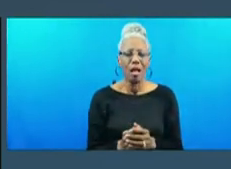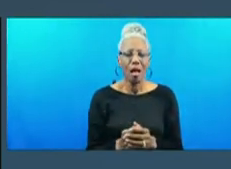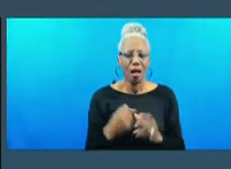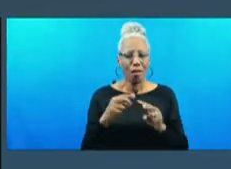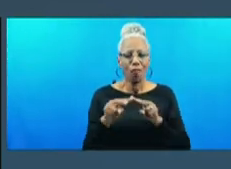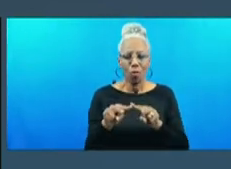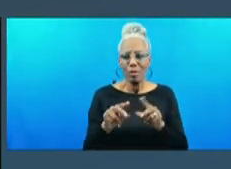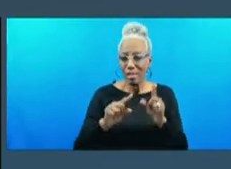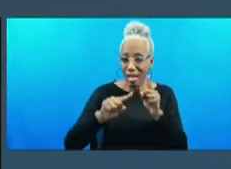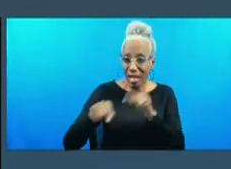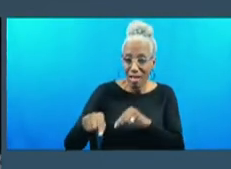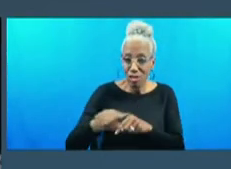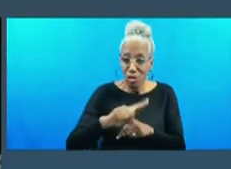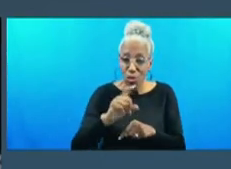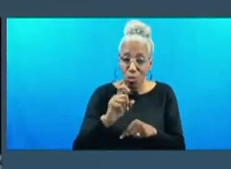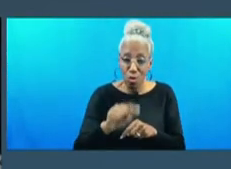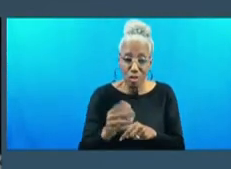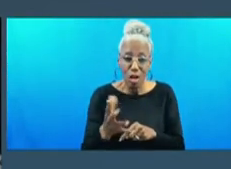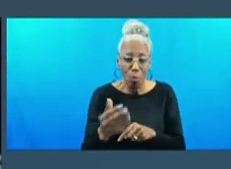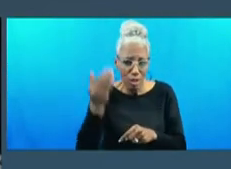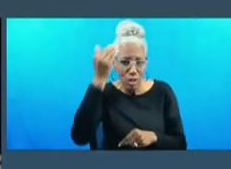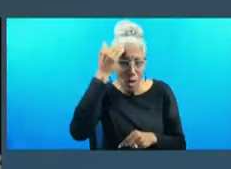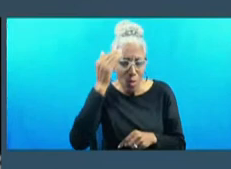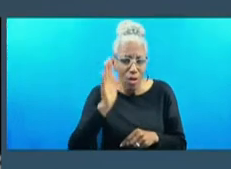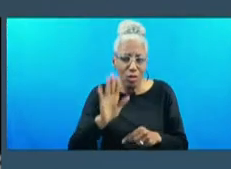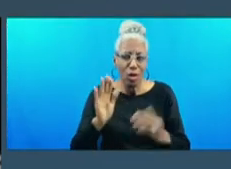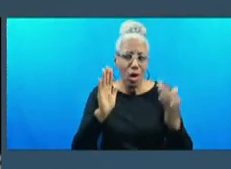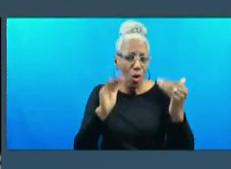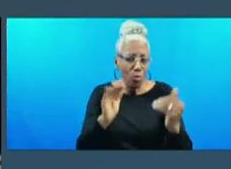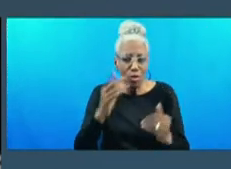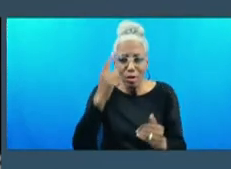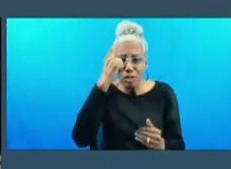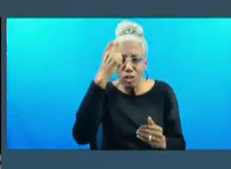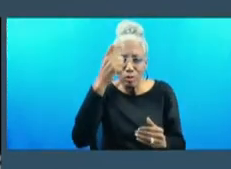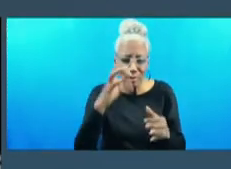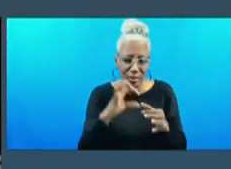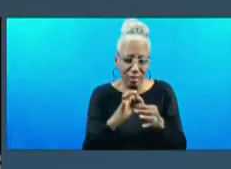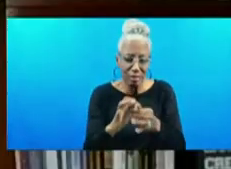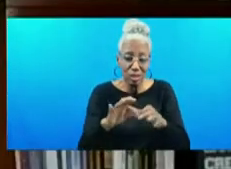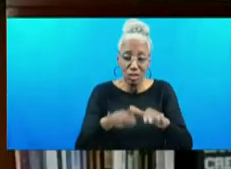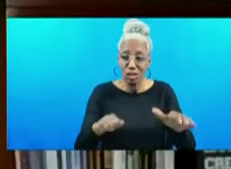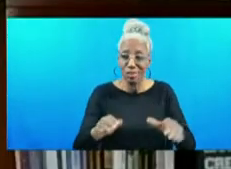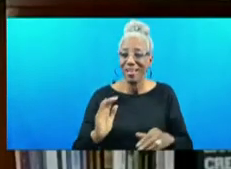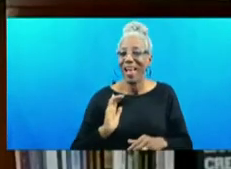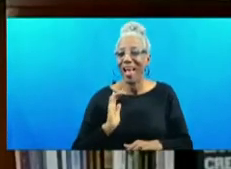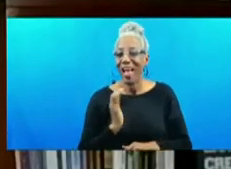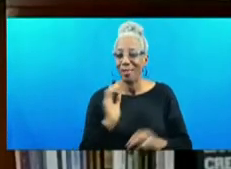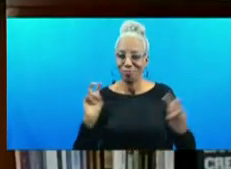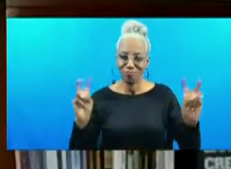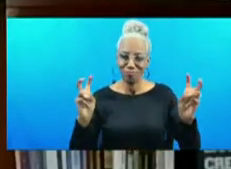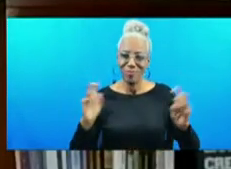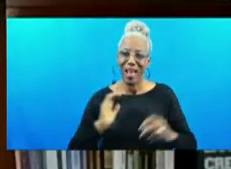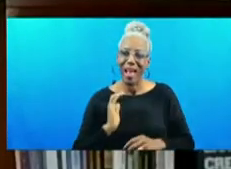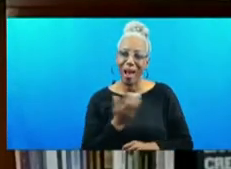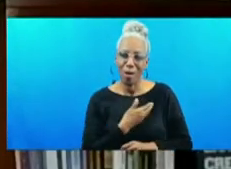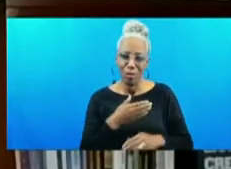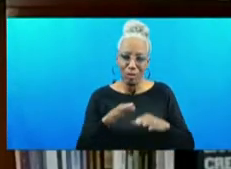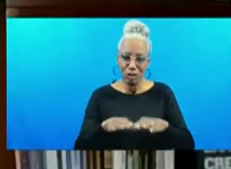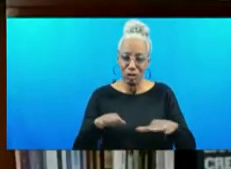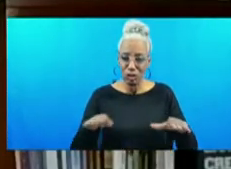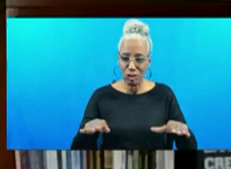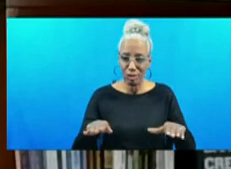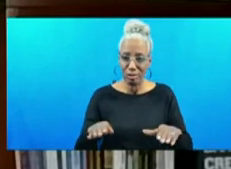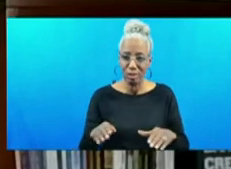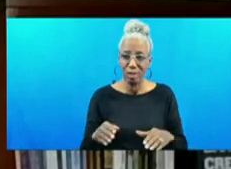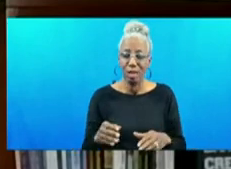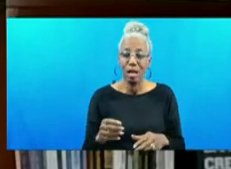hopes and dreams for your children, our children, because this is all about how we make our school system better. And I need to understand that, and I need to hear that